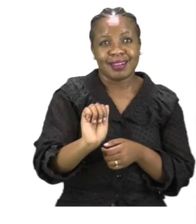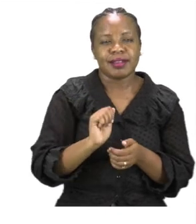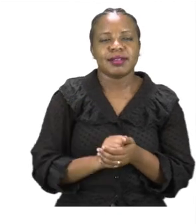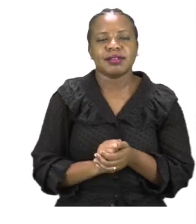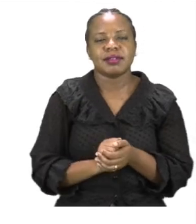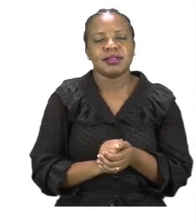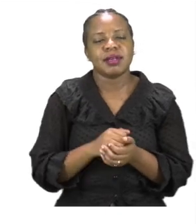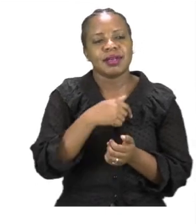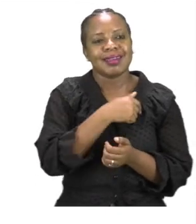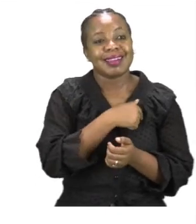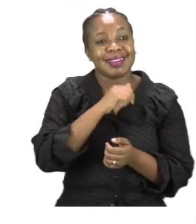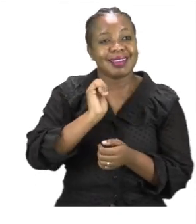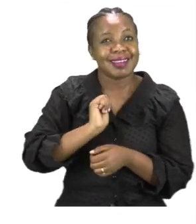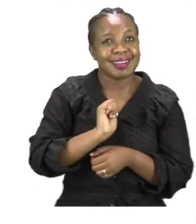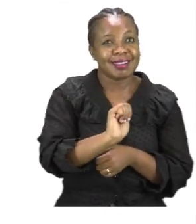their,